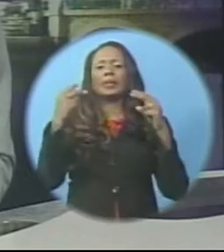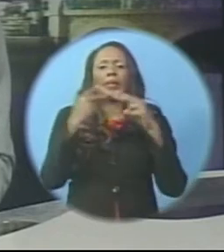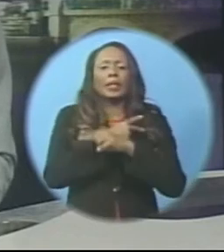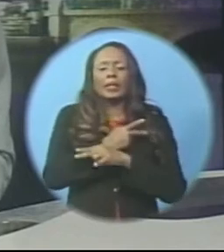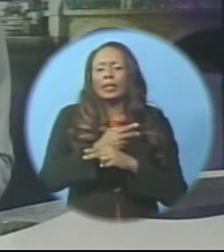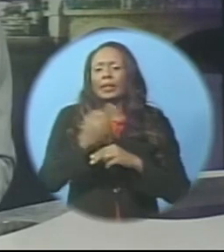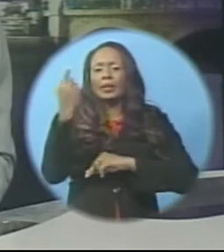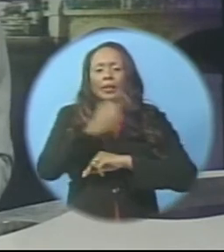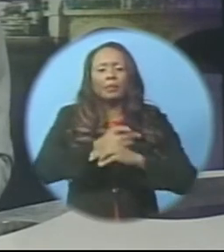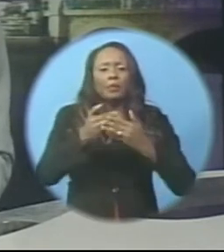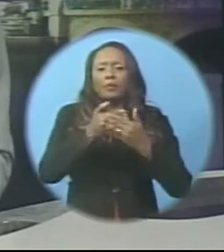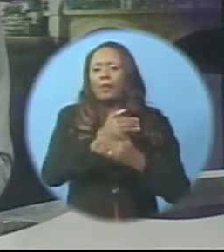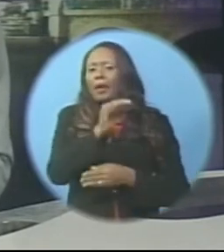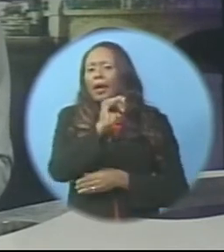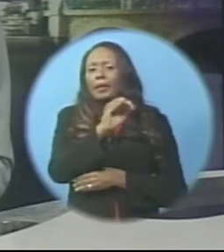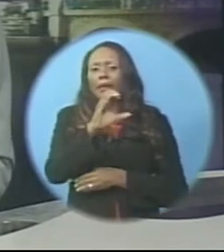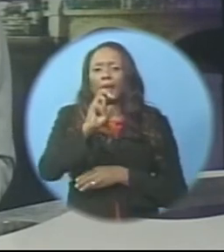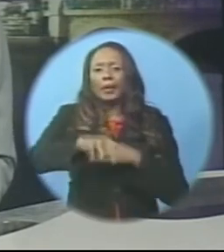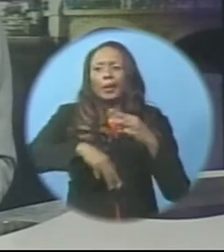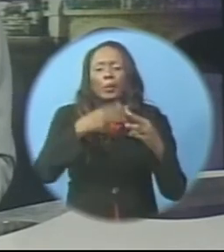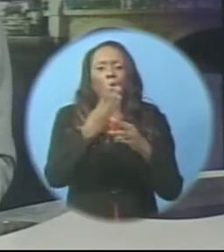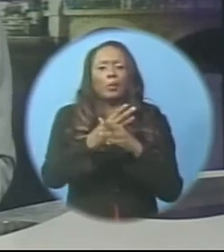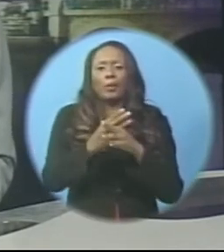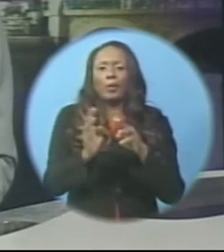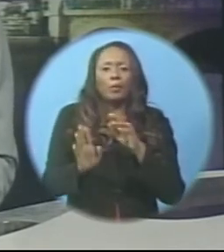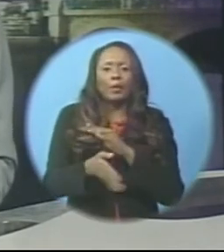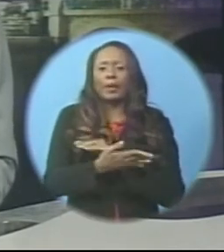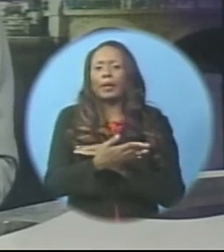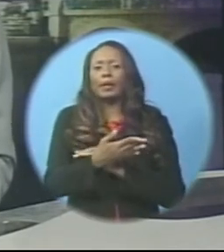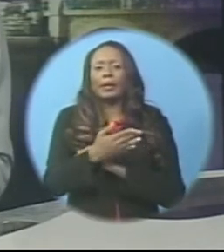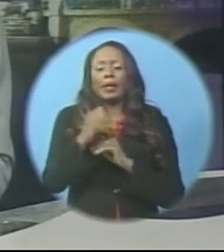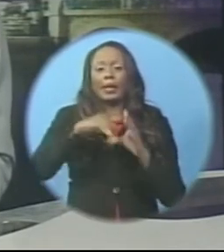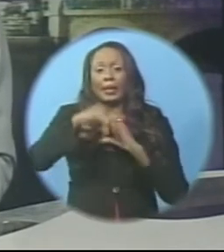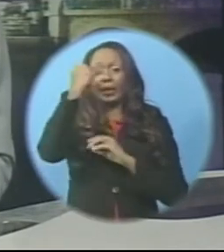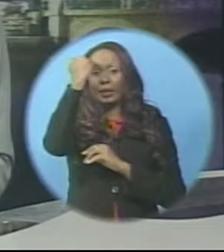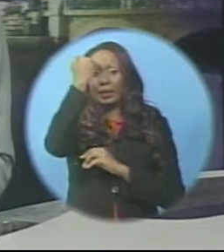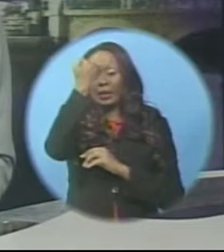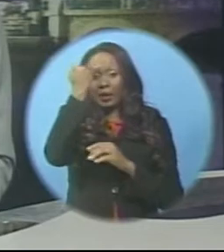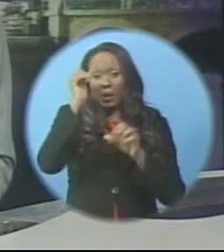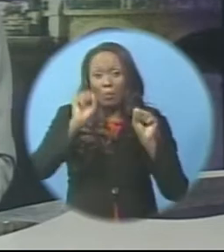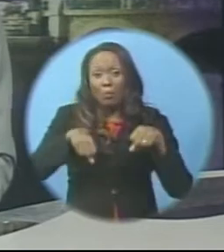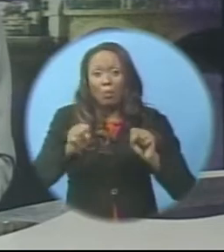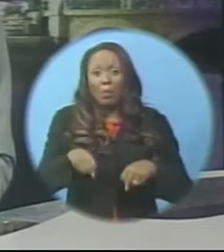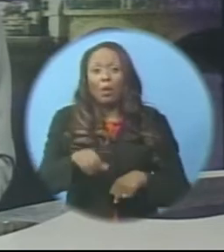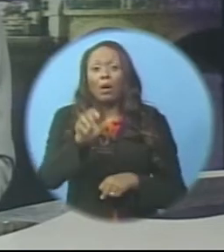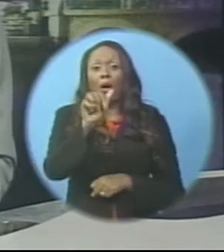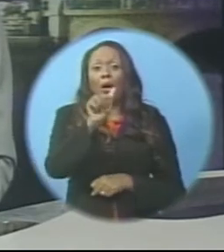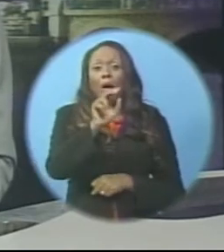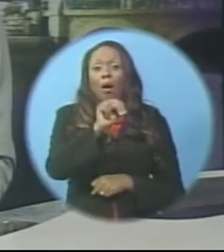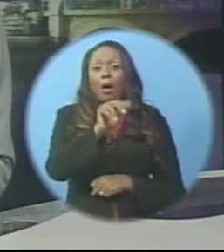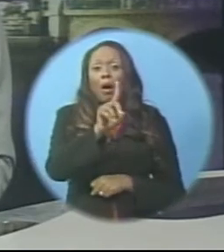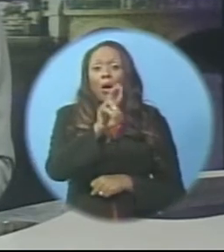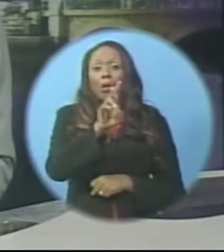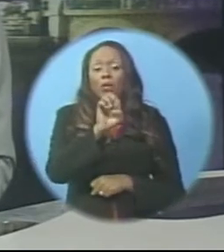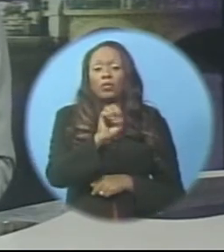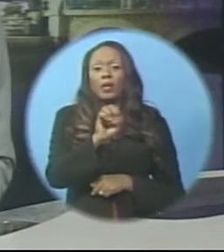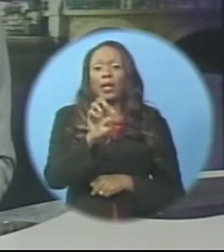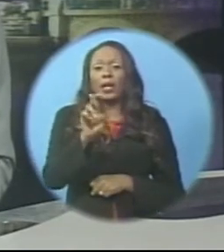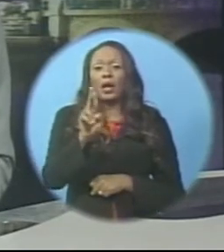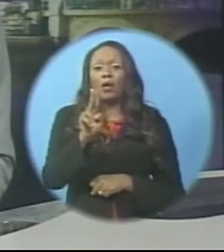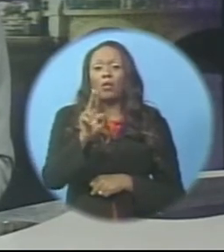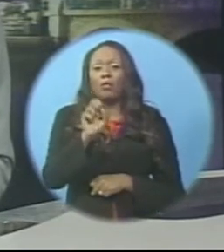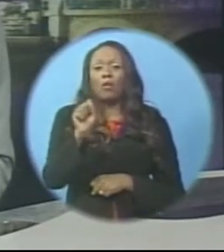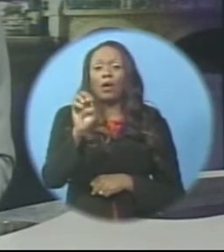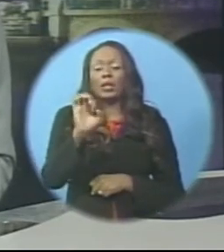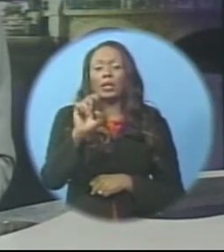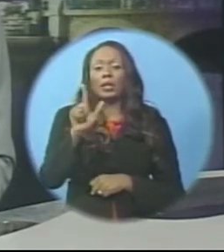the ICC World T20 in India, there's a possibility that West Indies all-rounder Andre Russell could be banned from cricket. Reports are